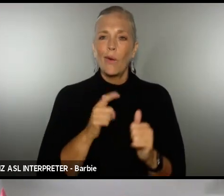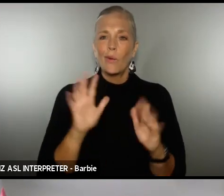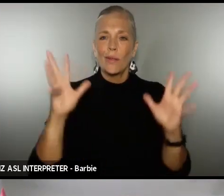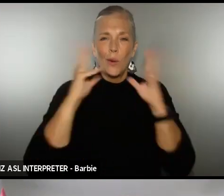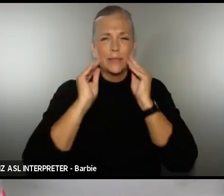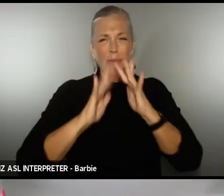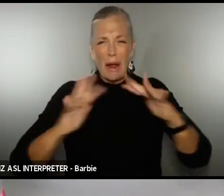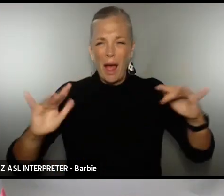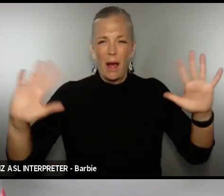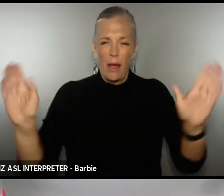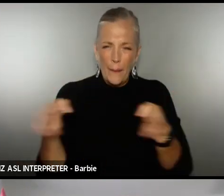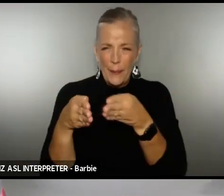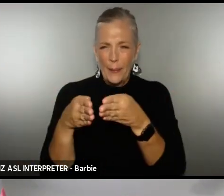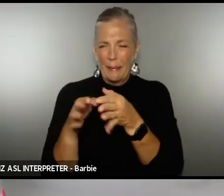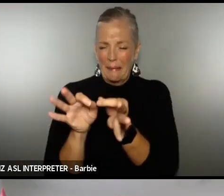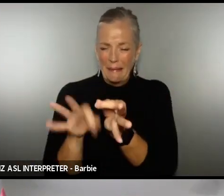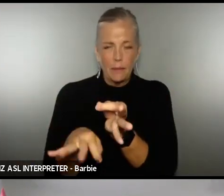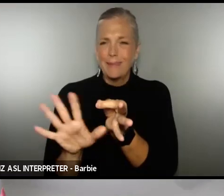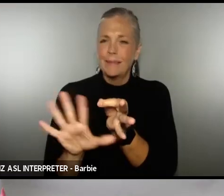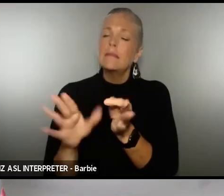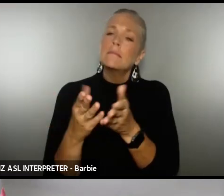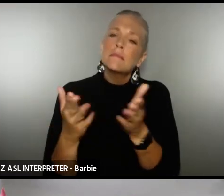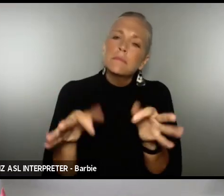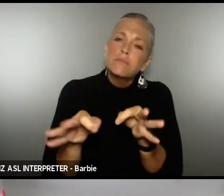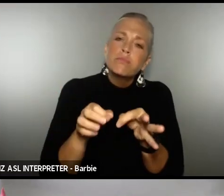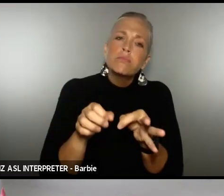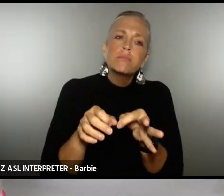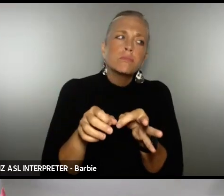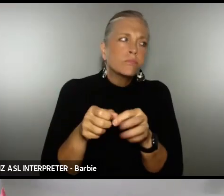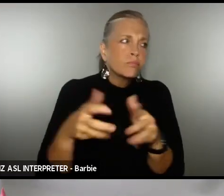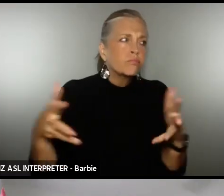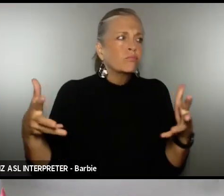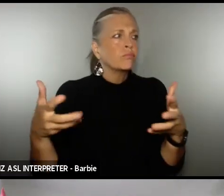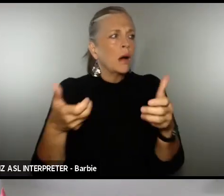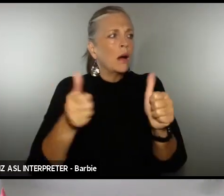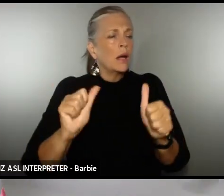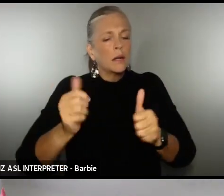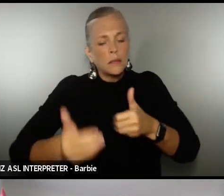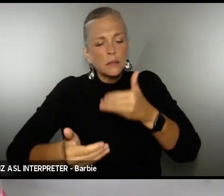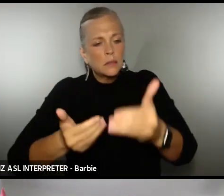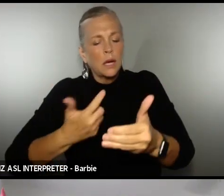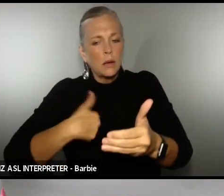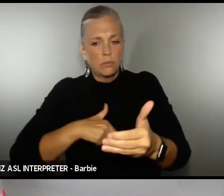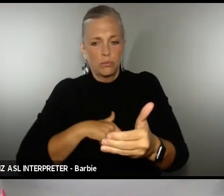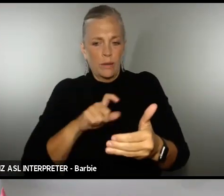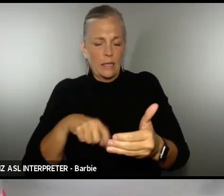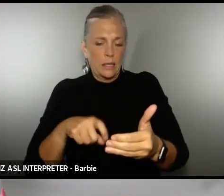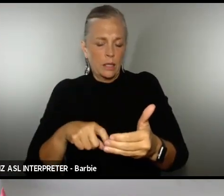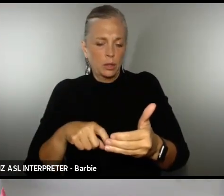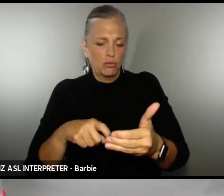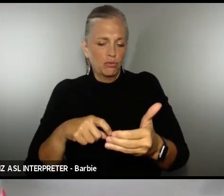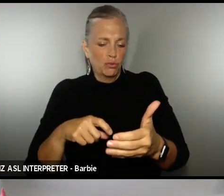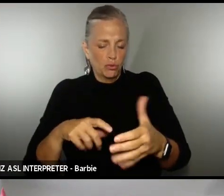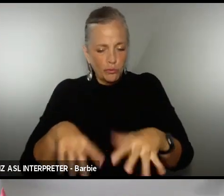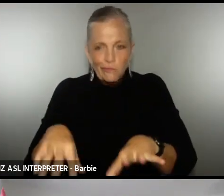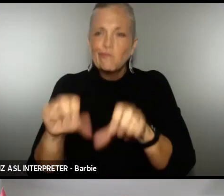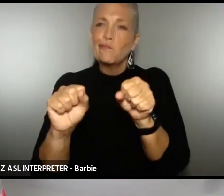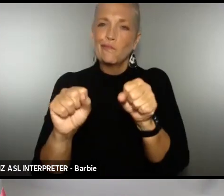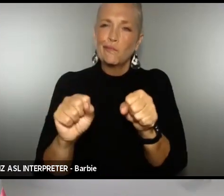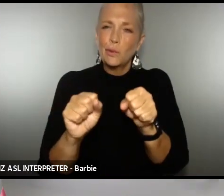any kind of steps that we need to take to infuse this into the wider culture, if that makes